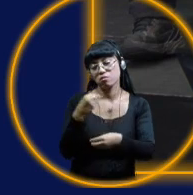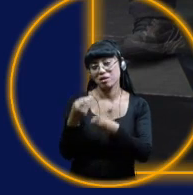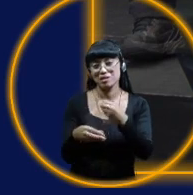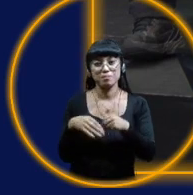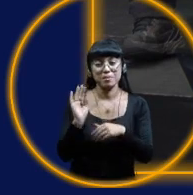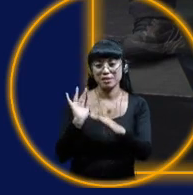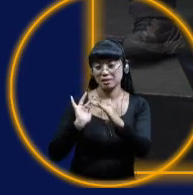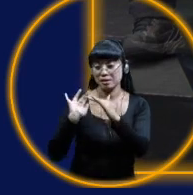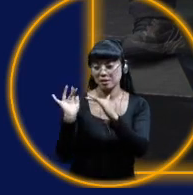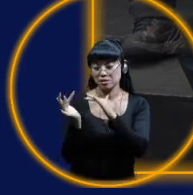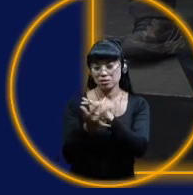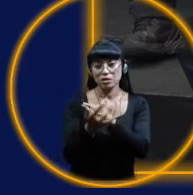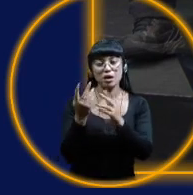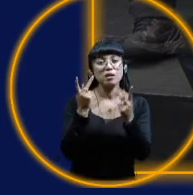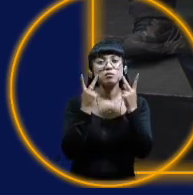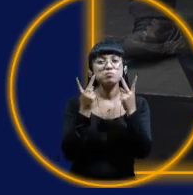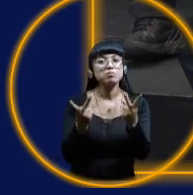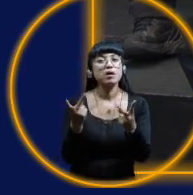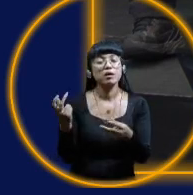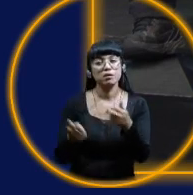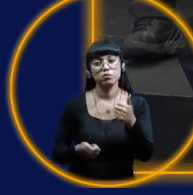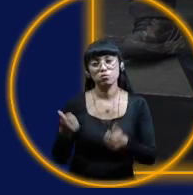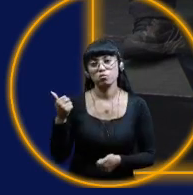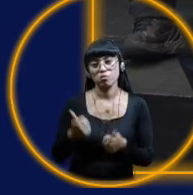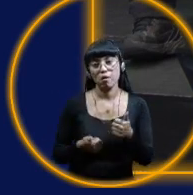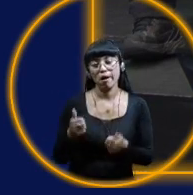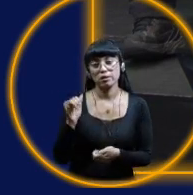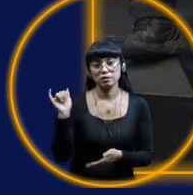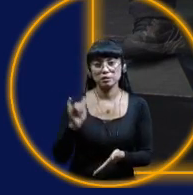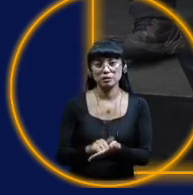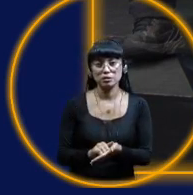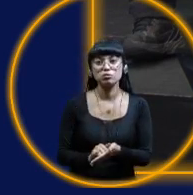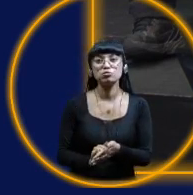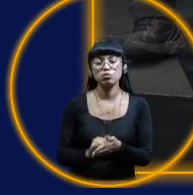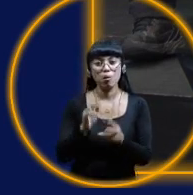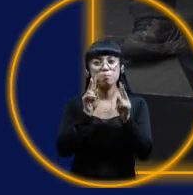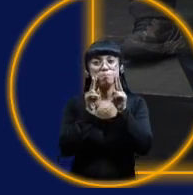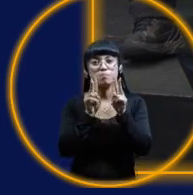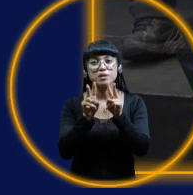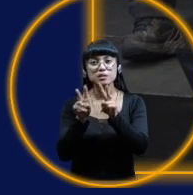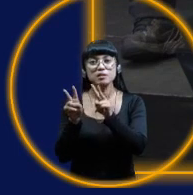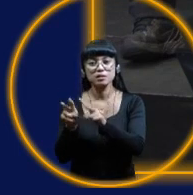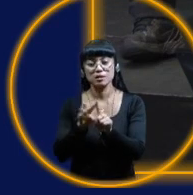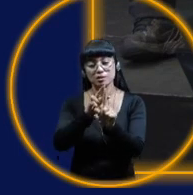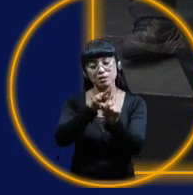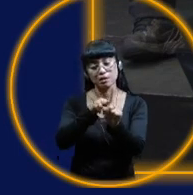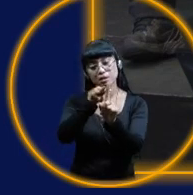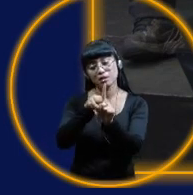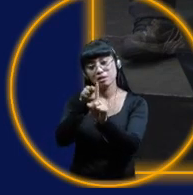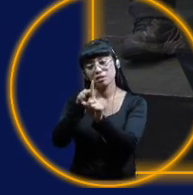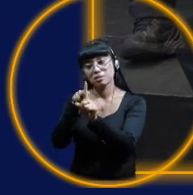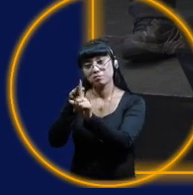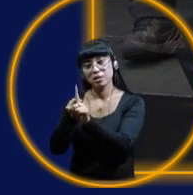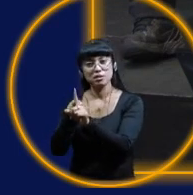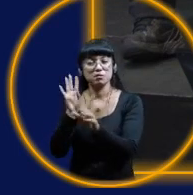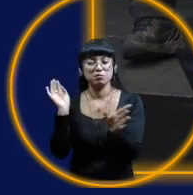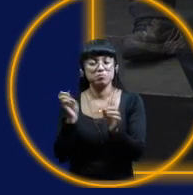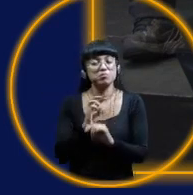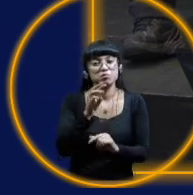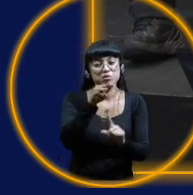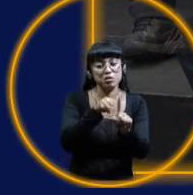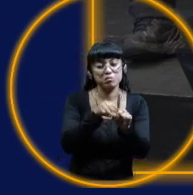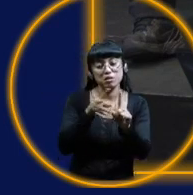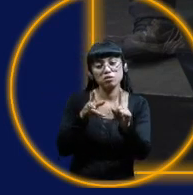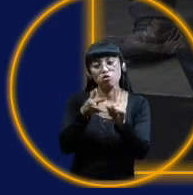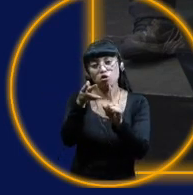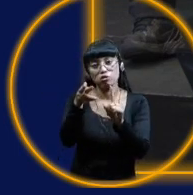look at is your views quarterly. So look back 3 months at a time. Don't look